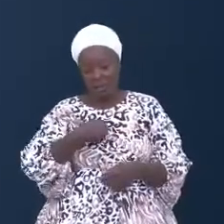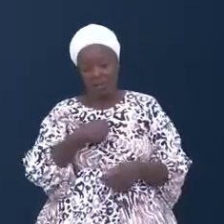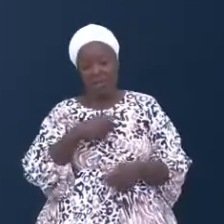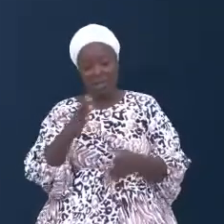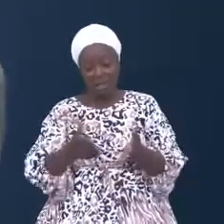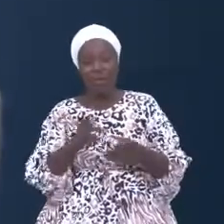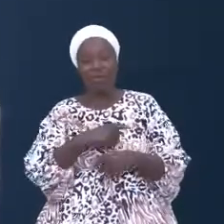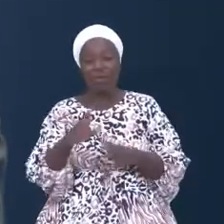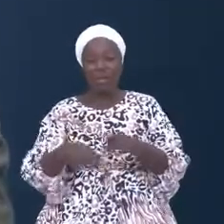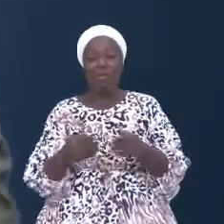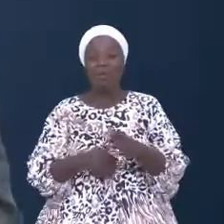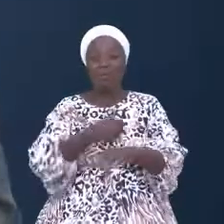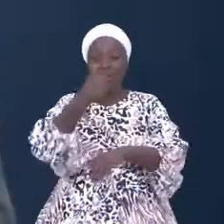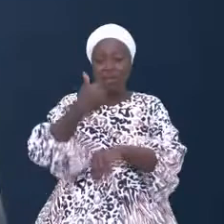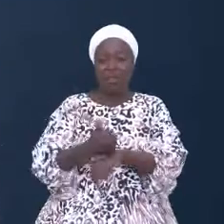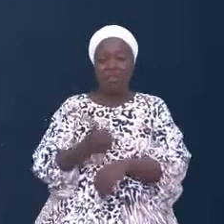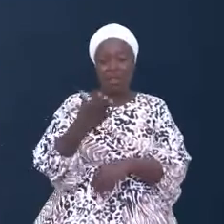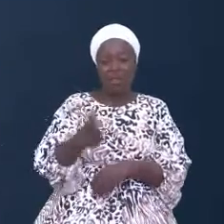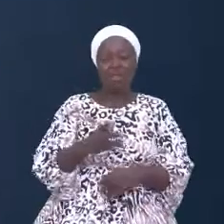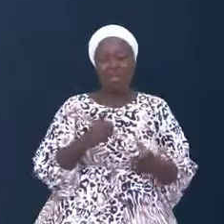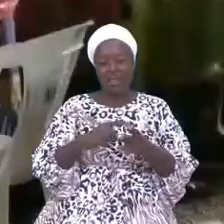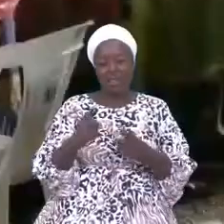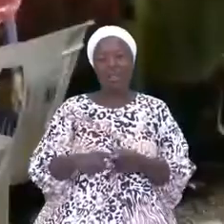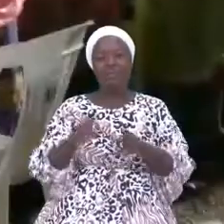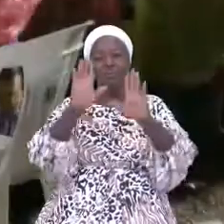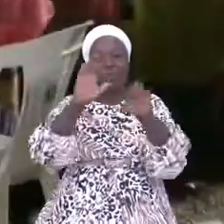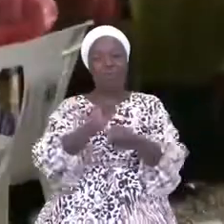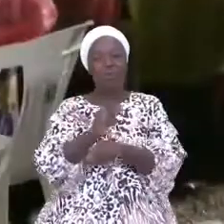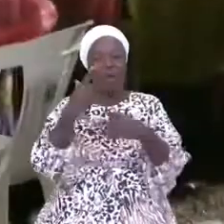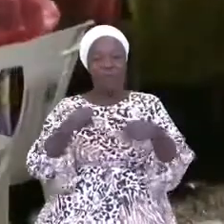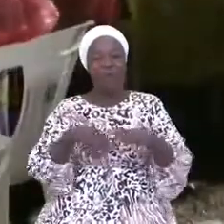from here. Miracle will happen in your life.